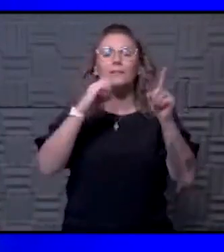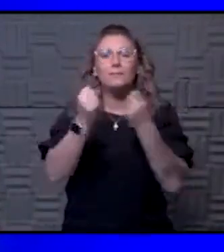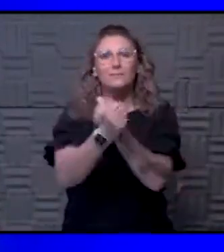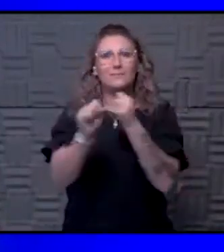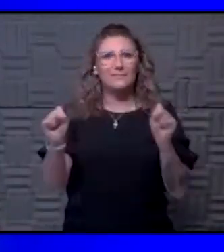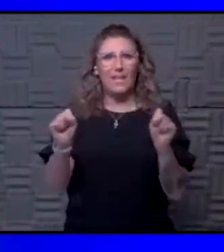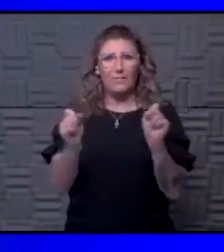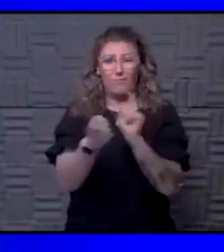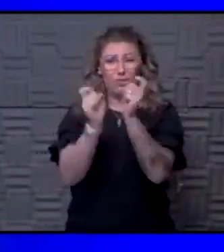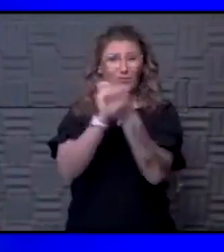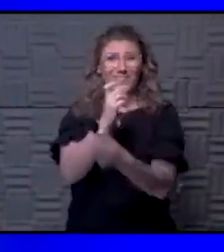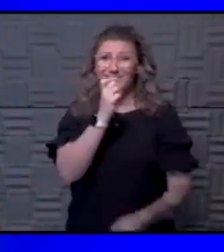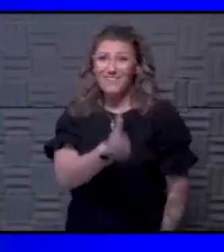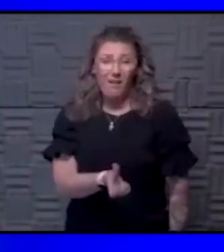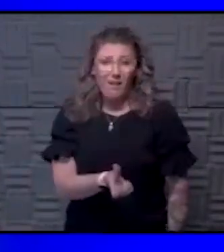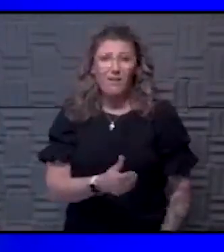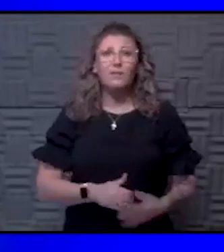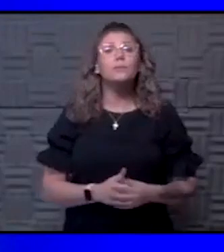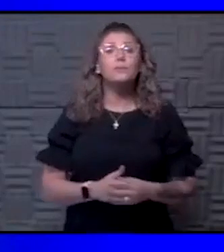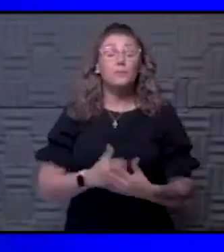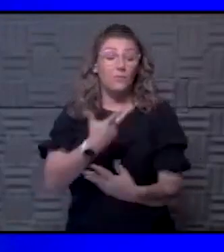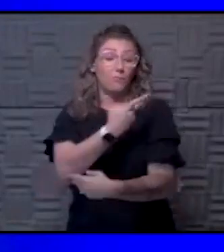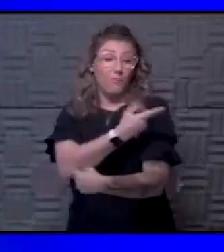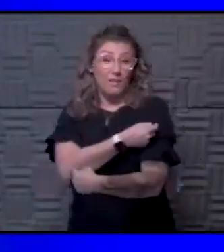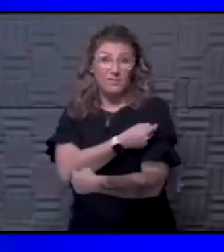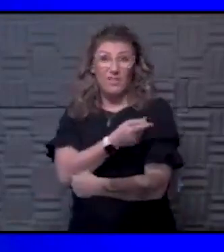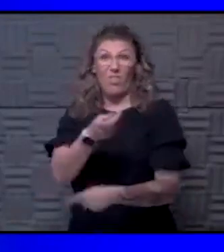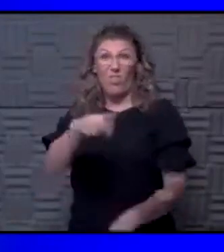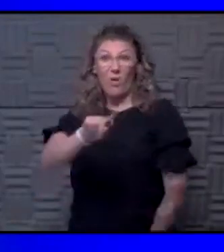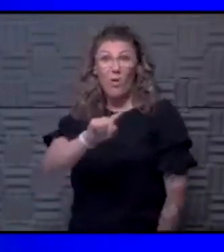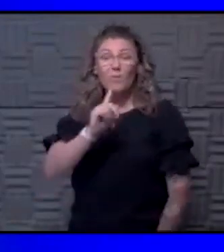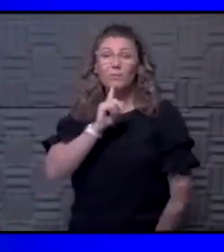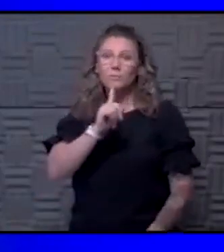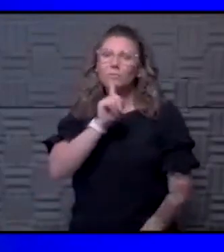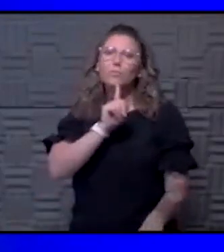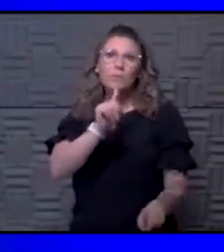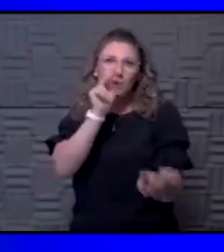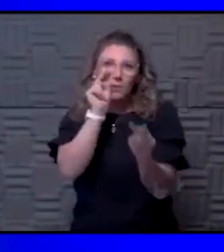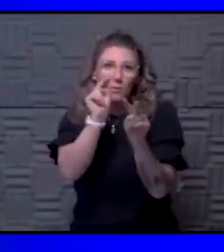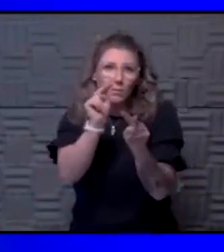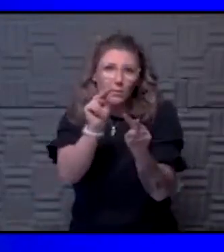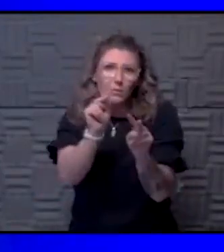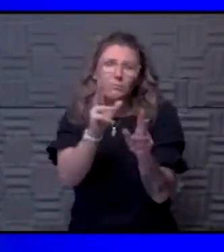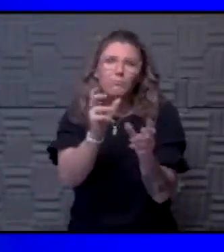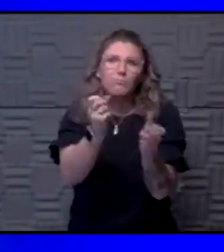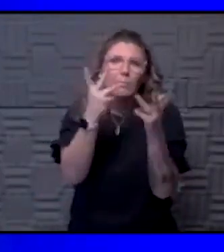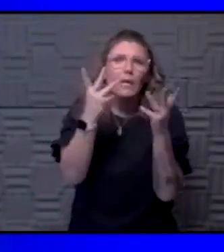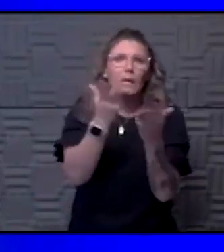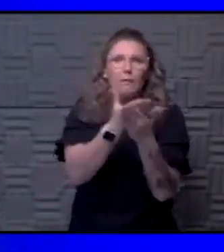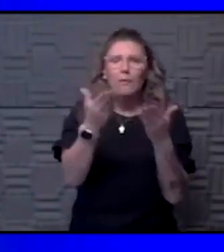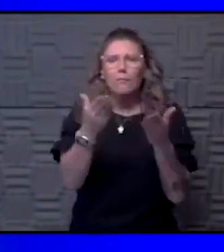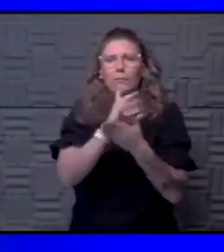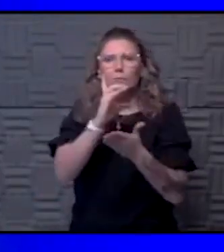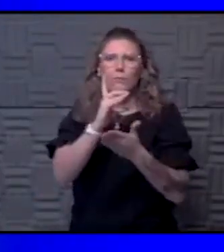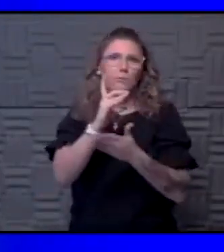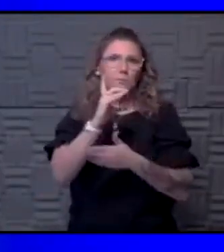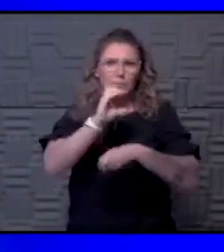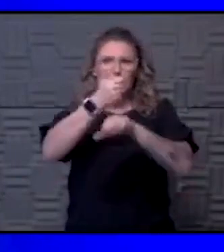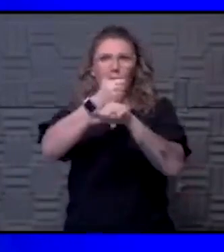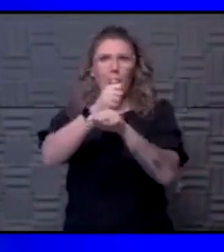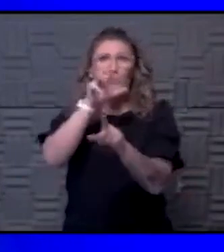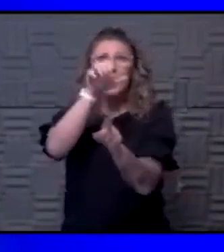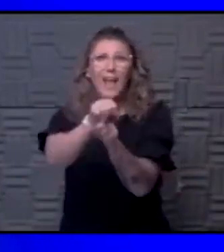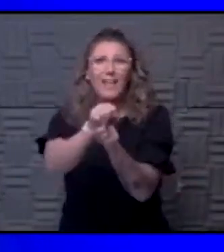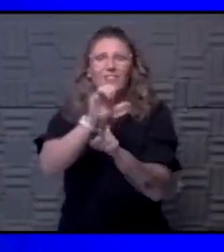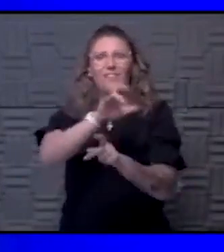changed. These vaccines are being very, very closely watched. There are a number of mechanisms in place to catch